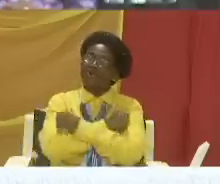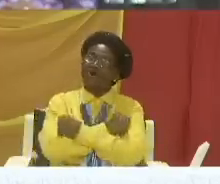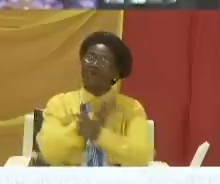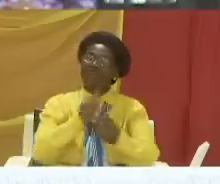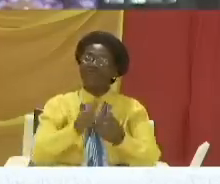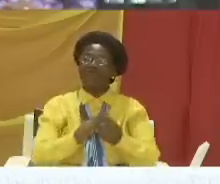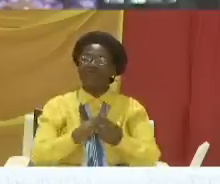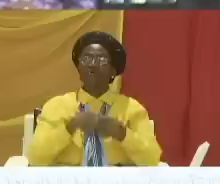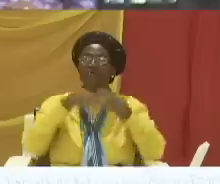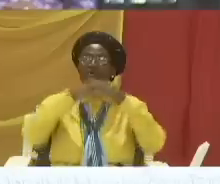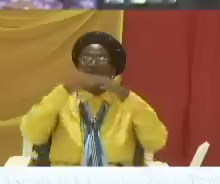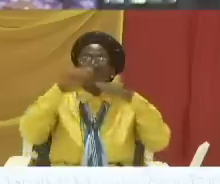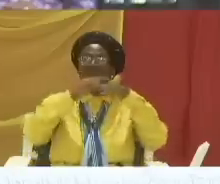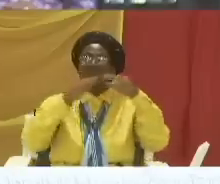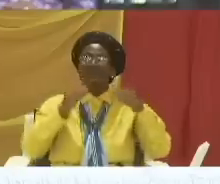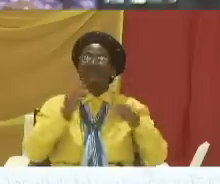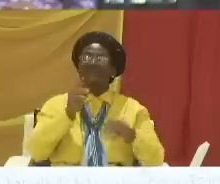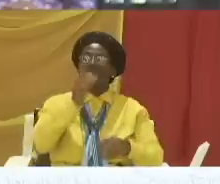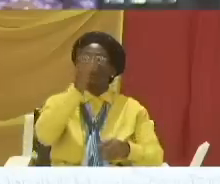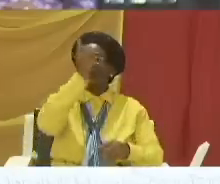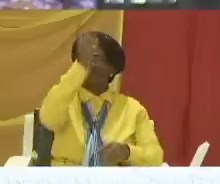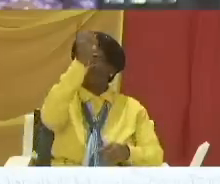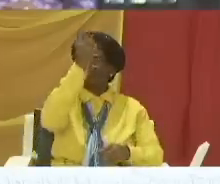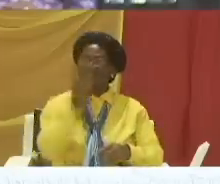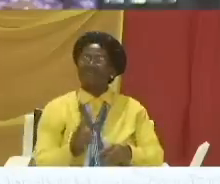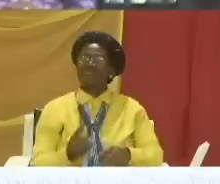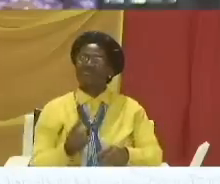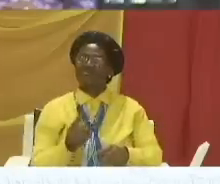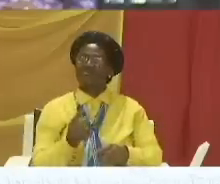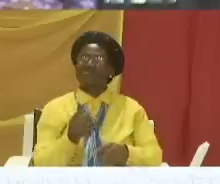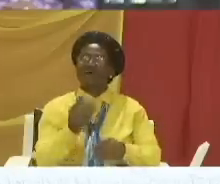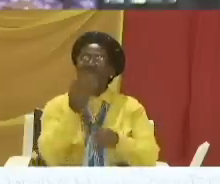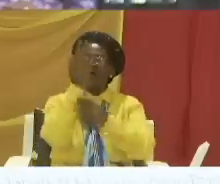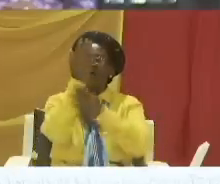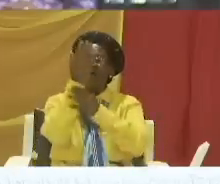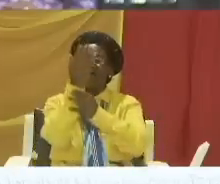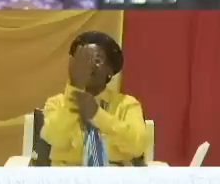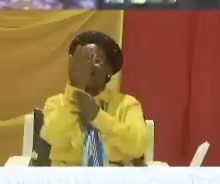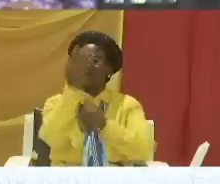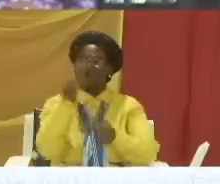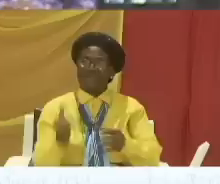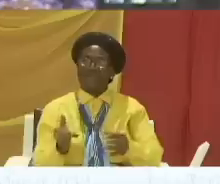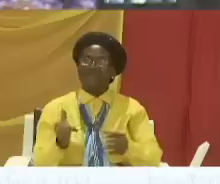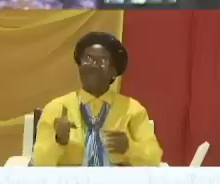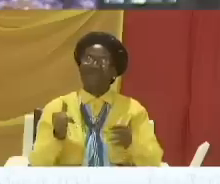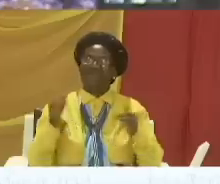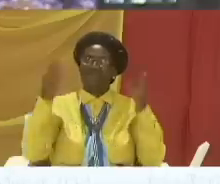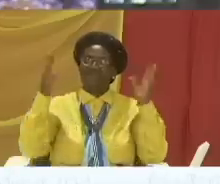single-handedly